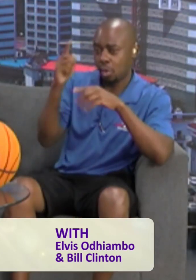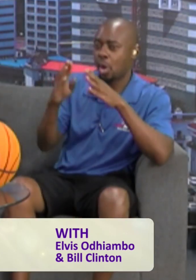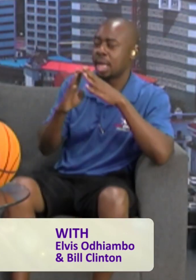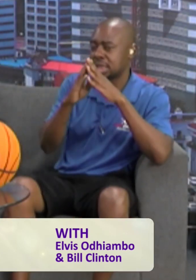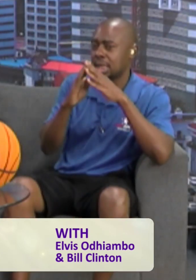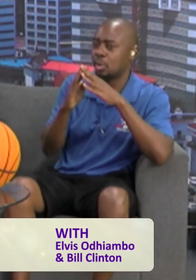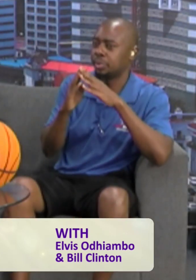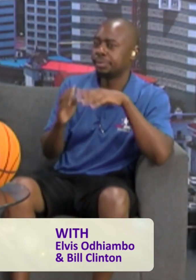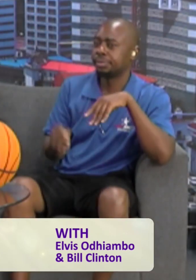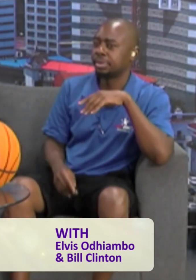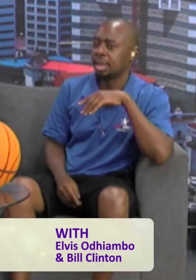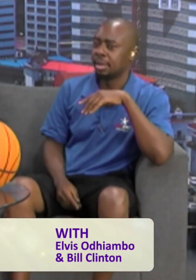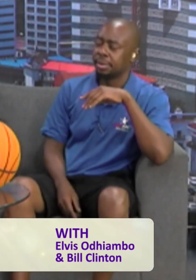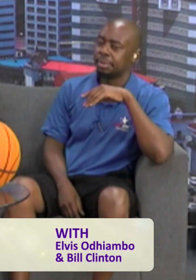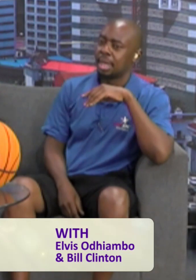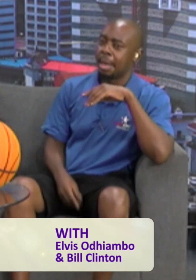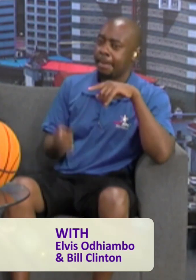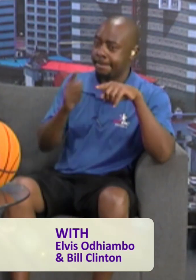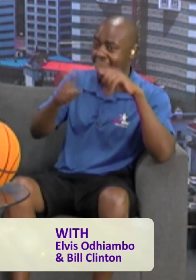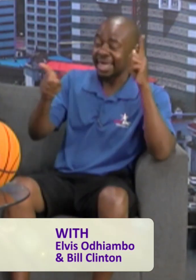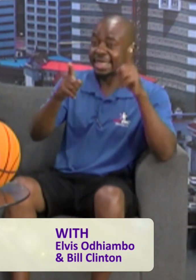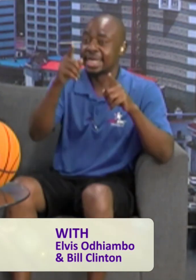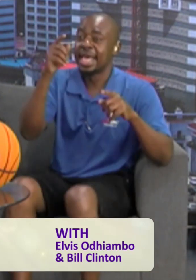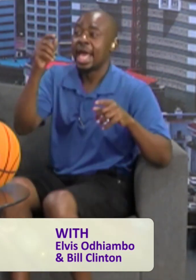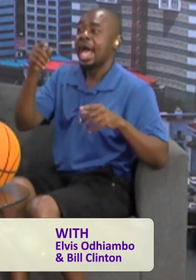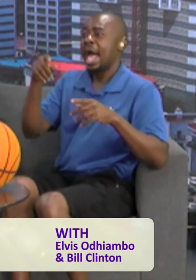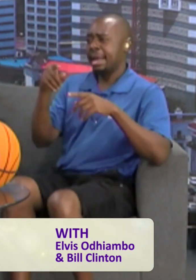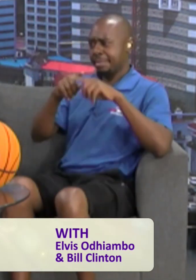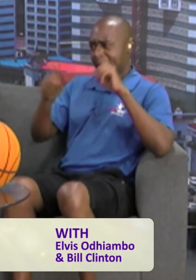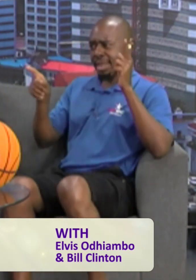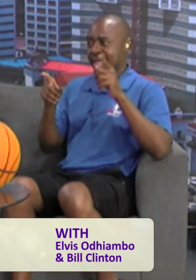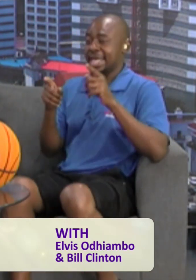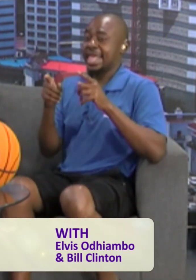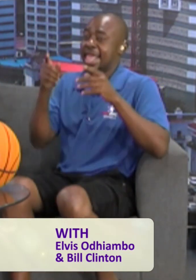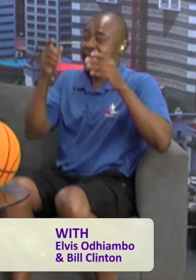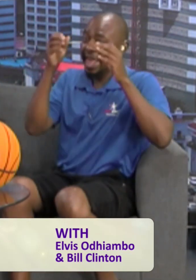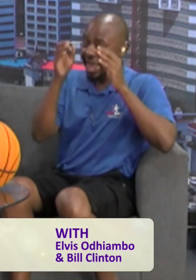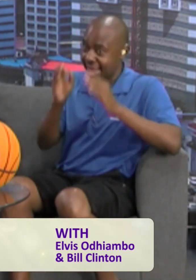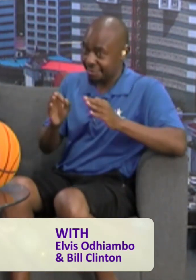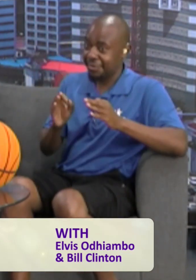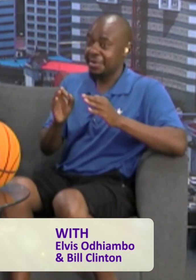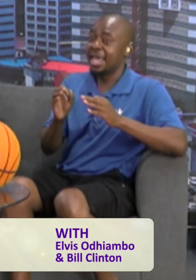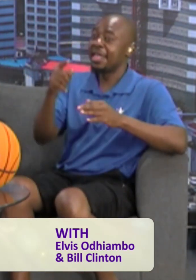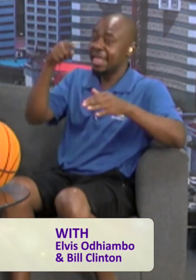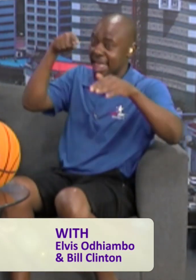Now I think that's going to be a win for Arsenal. Brentford are at home. But also,